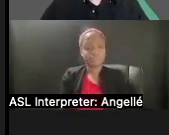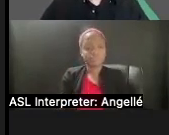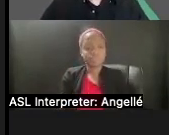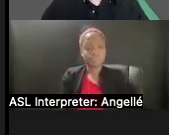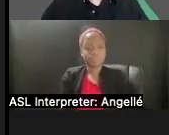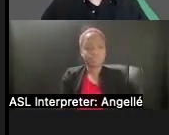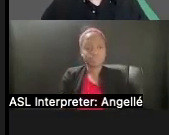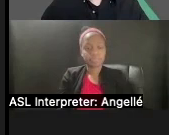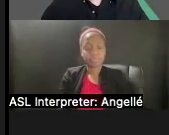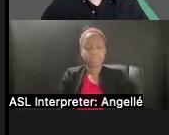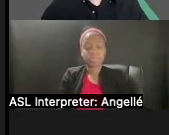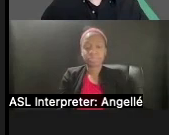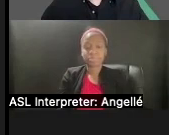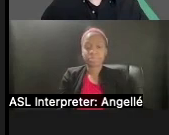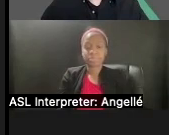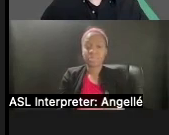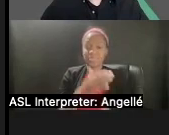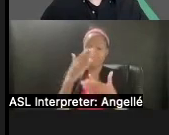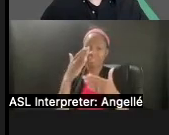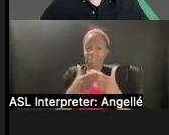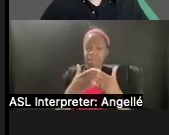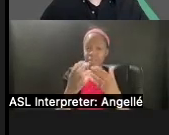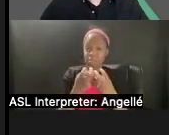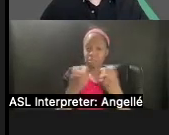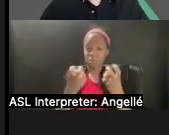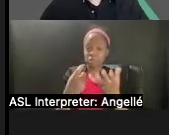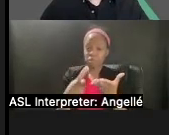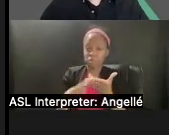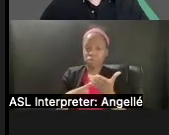Submit your Q&A at the end of the panel if you can.